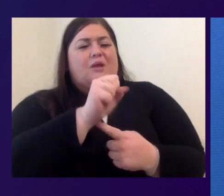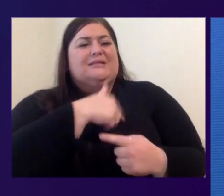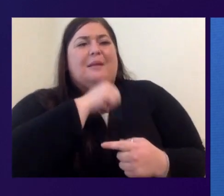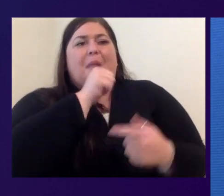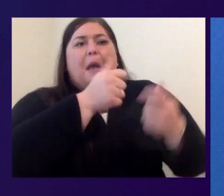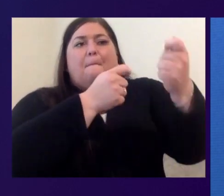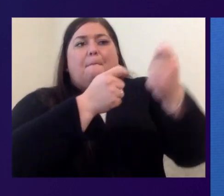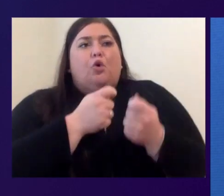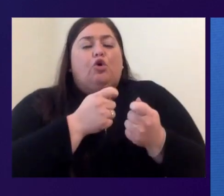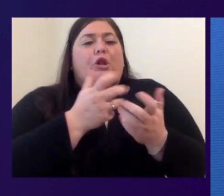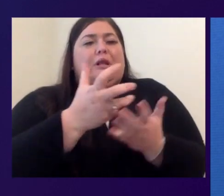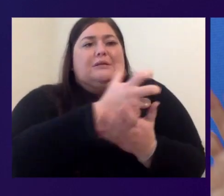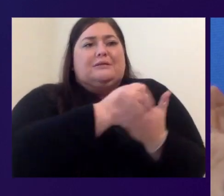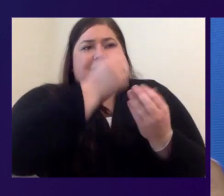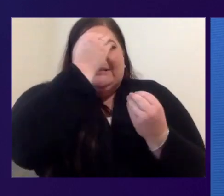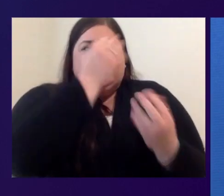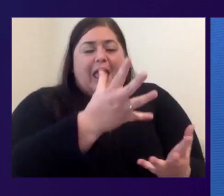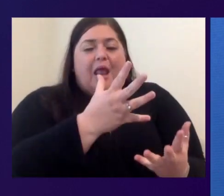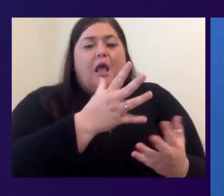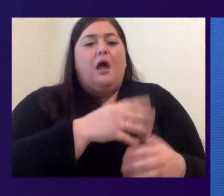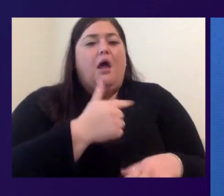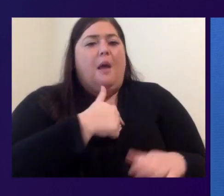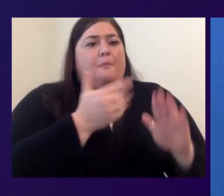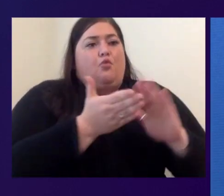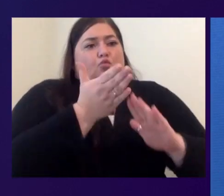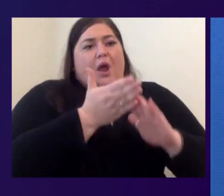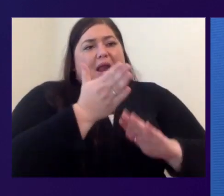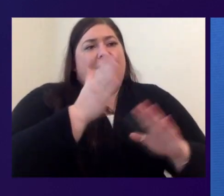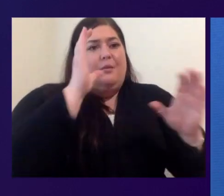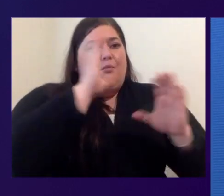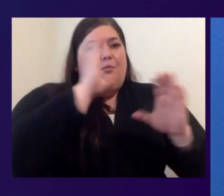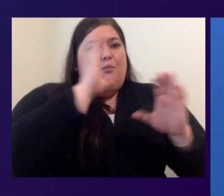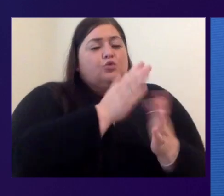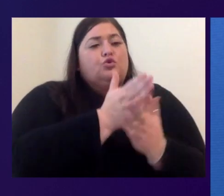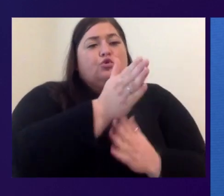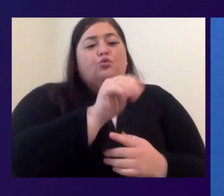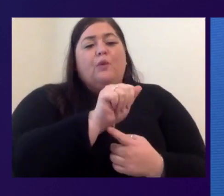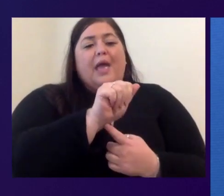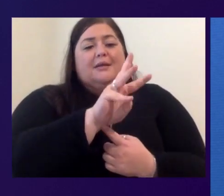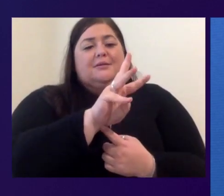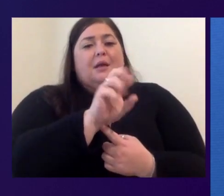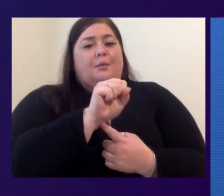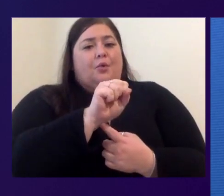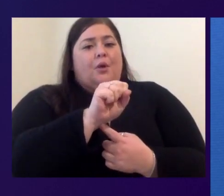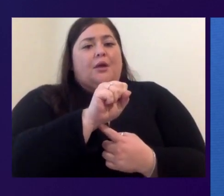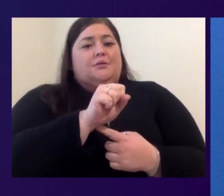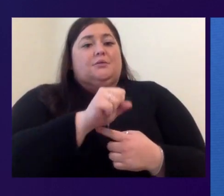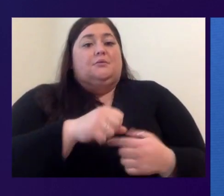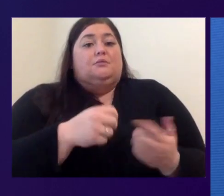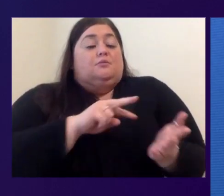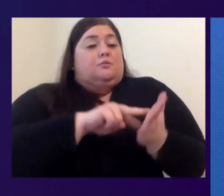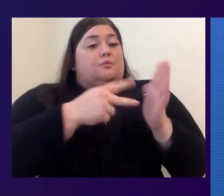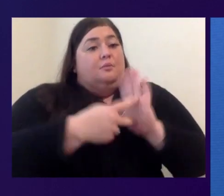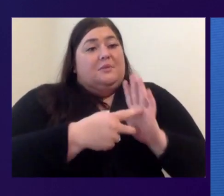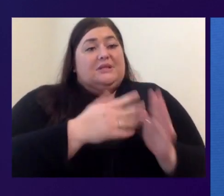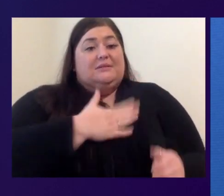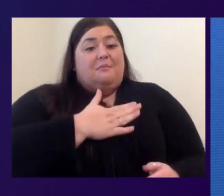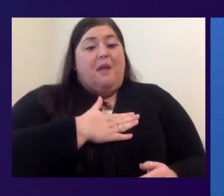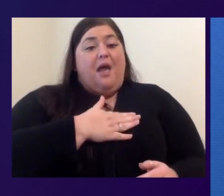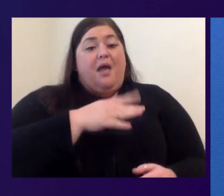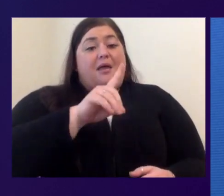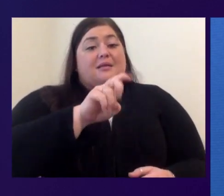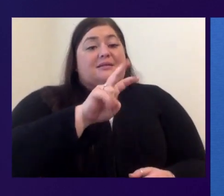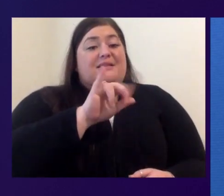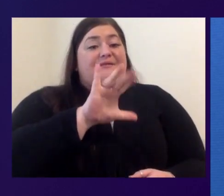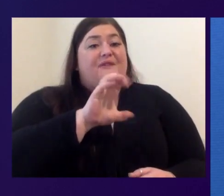assets down to my endpoint device. I'm running a browser in AWS. So what happens is now my device, the internet,